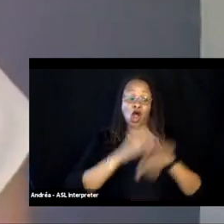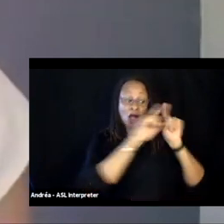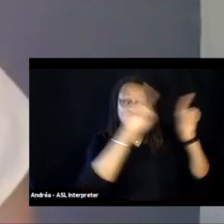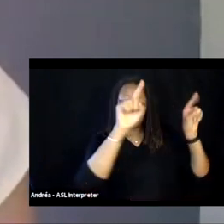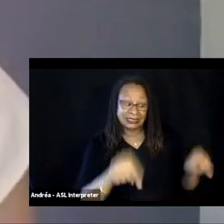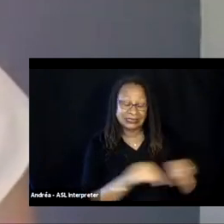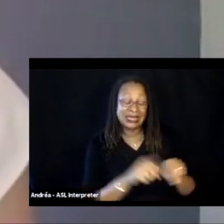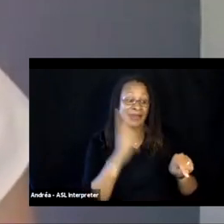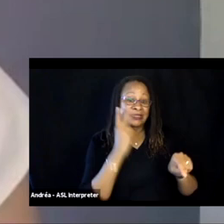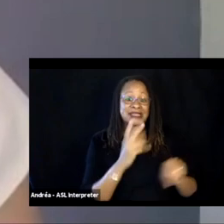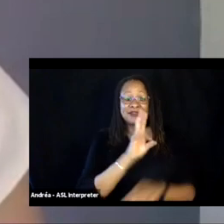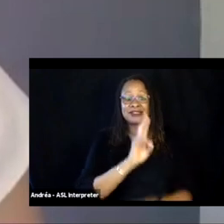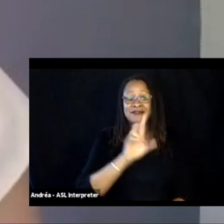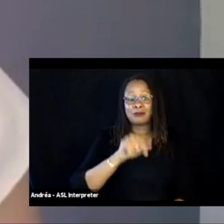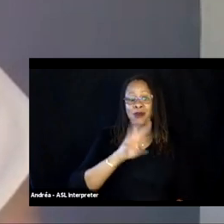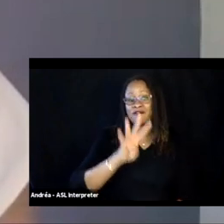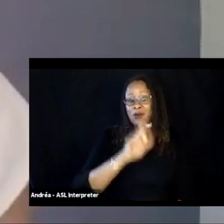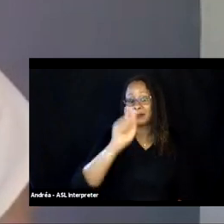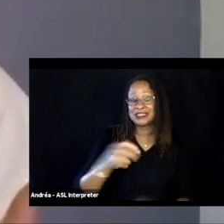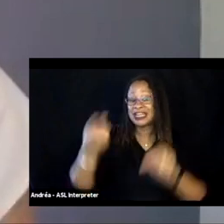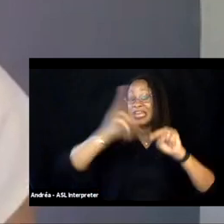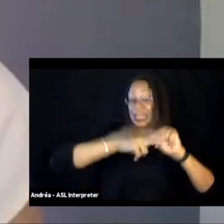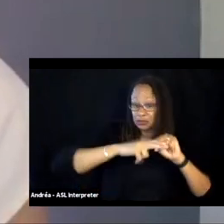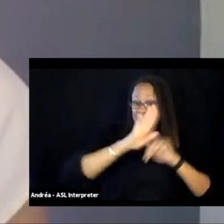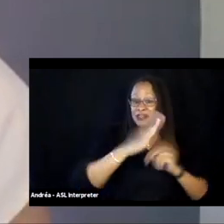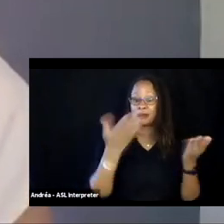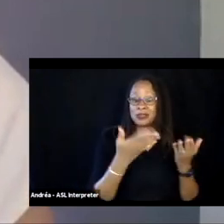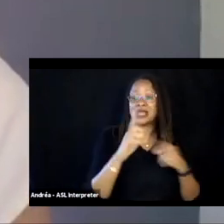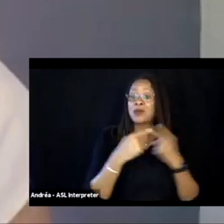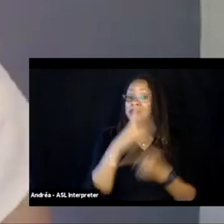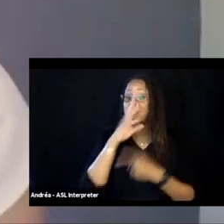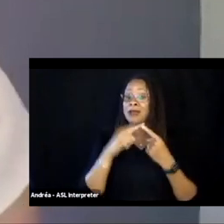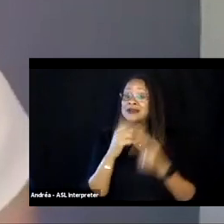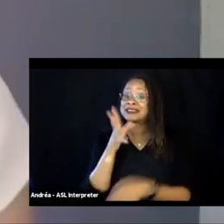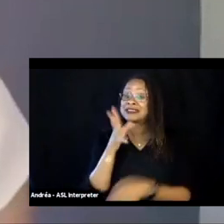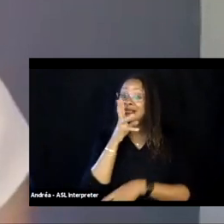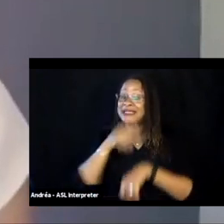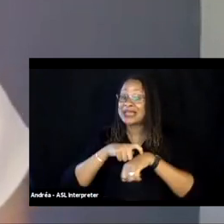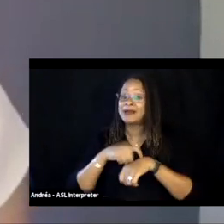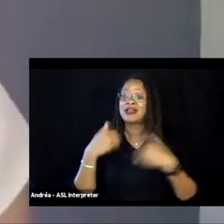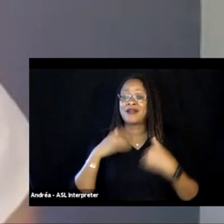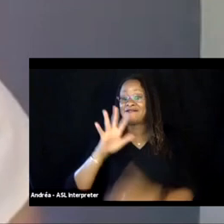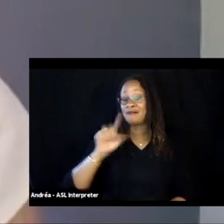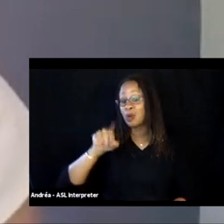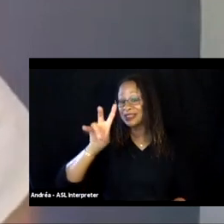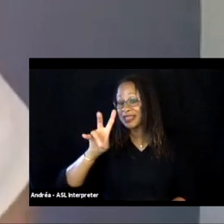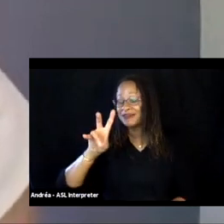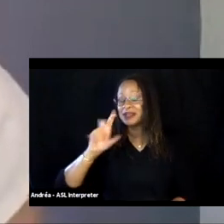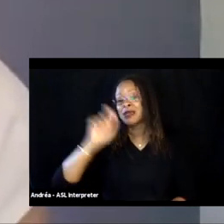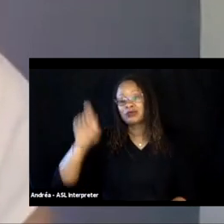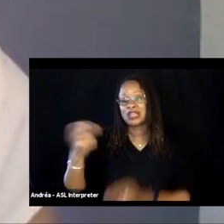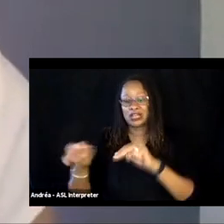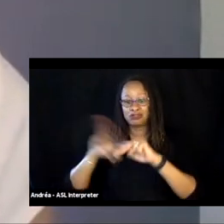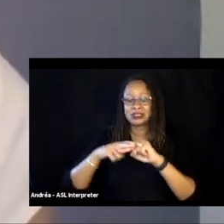seen a 7.4% increase in their presence. And when it comes to speaking time, a 5.7% increase. So a little silver lining